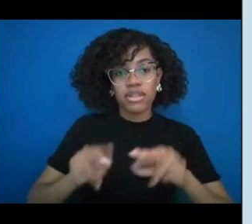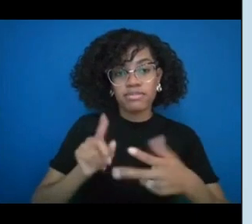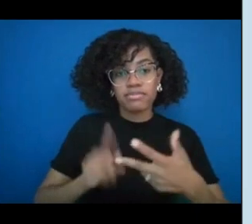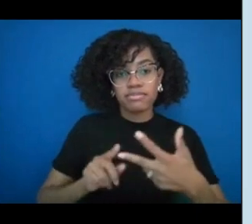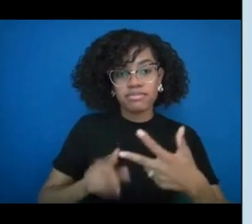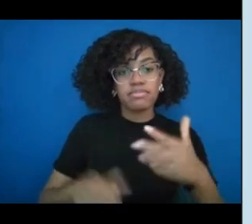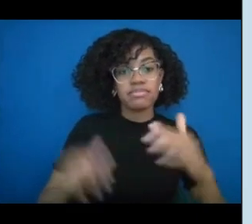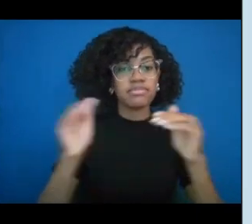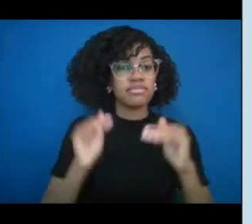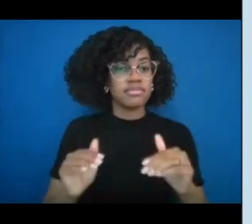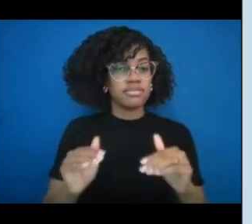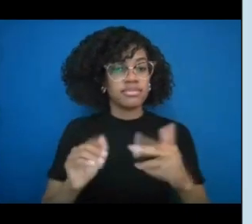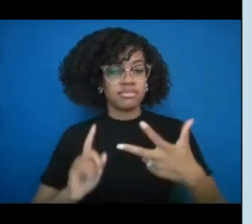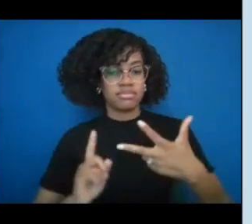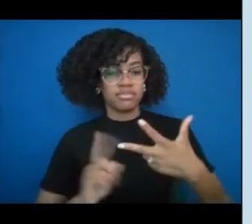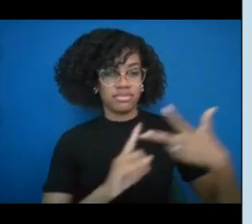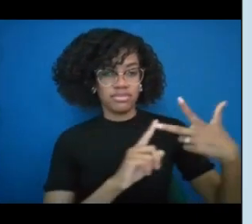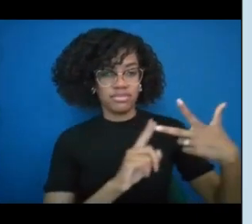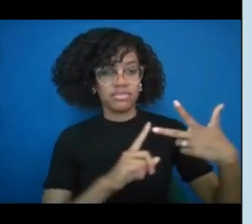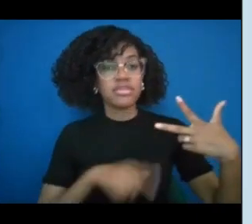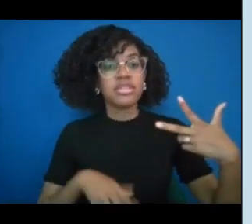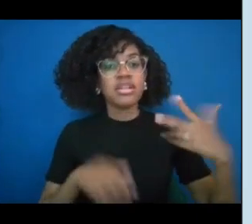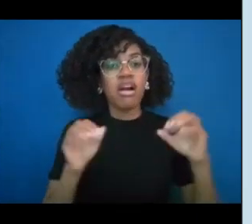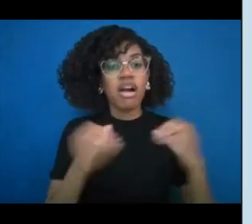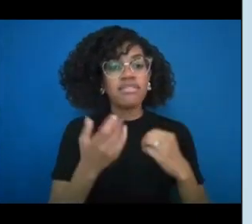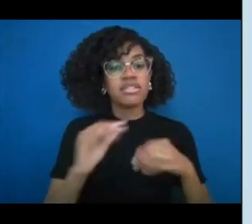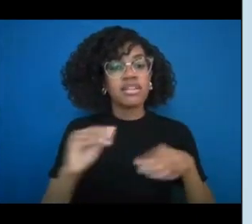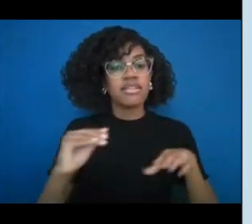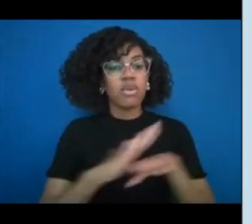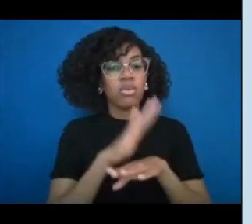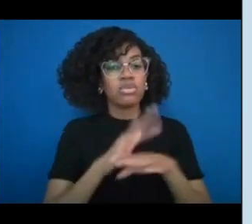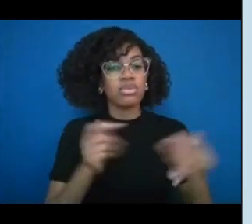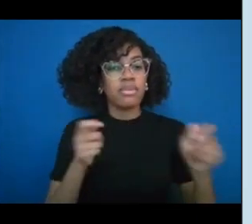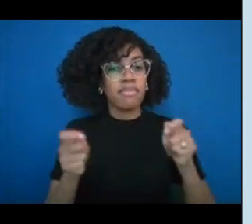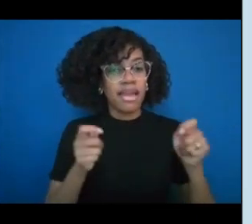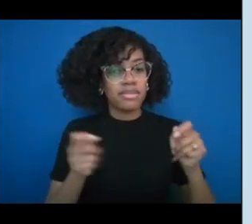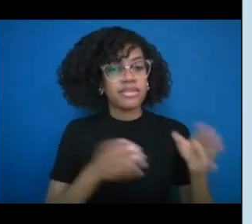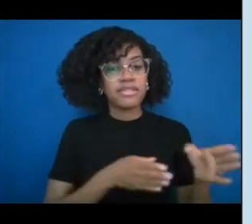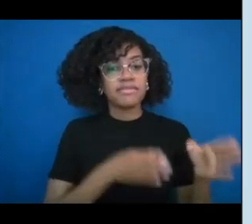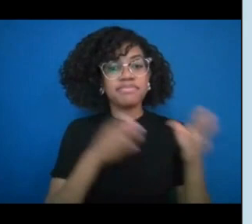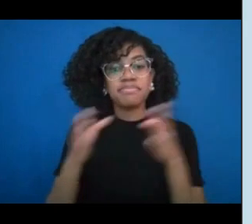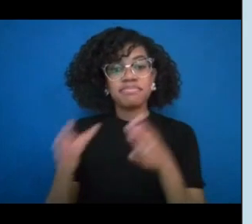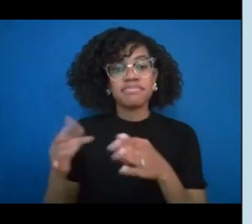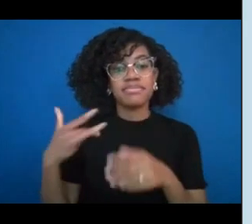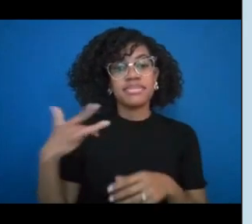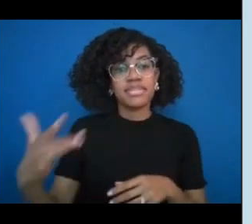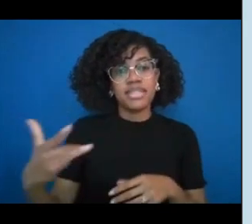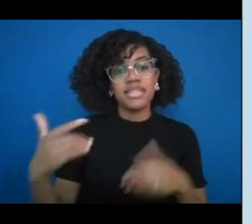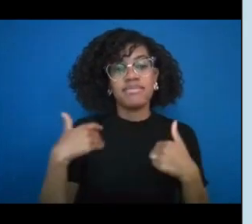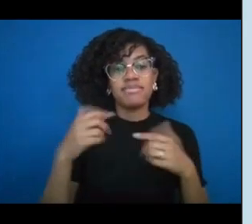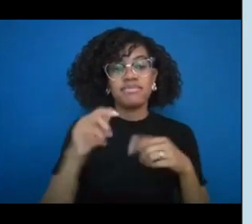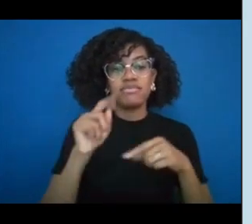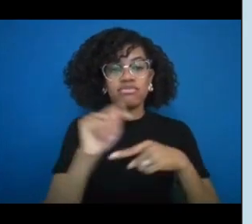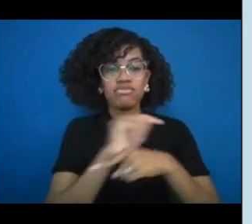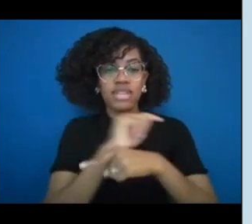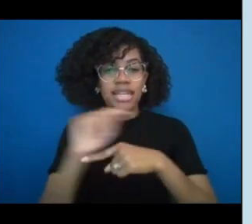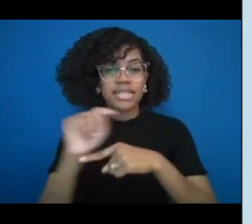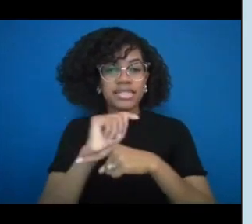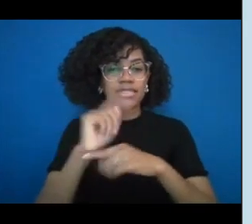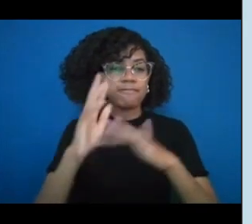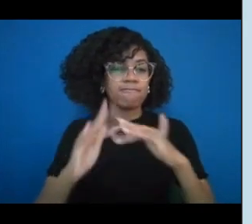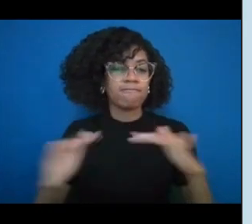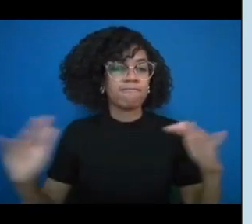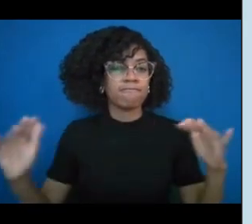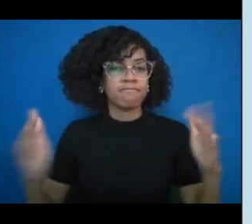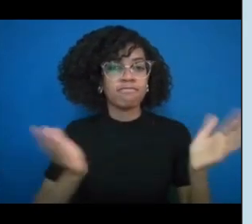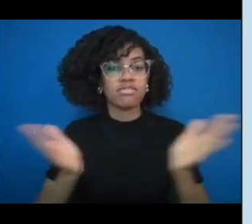by the Office for Coastal Management, which has the lead on a range of training